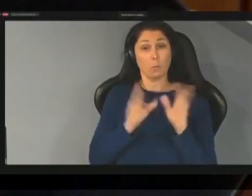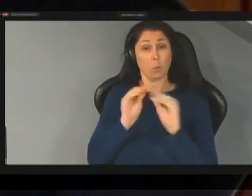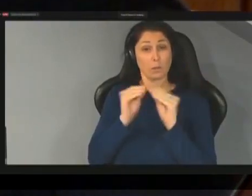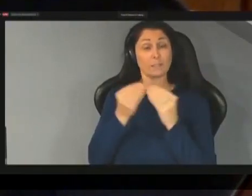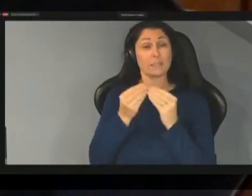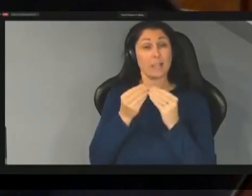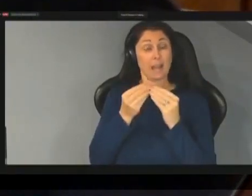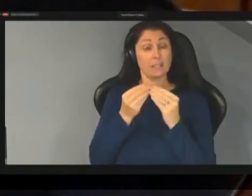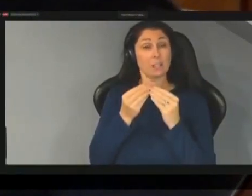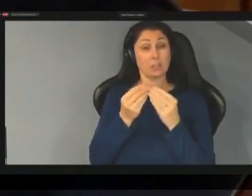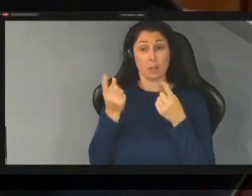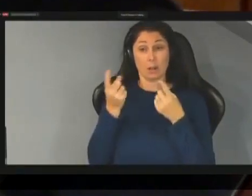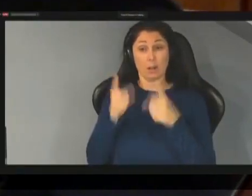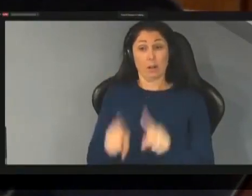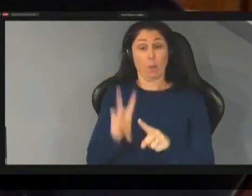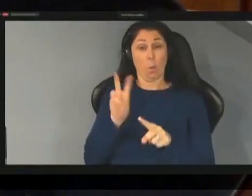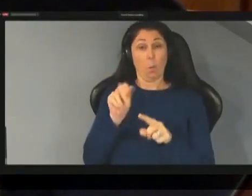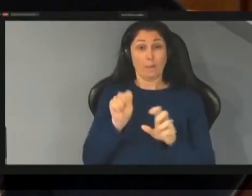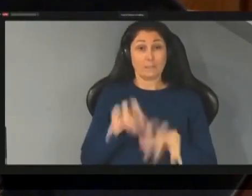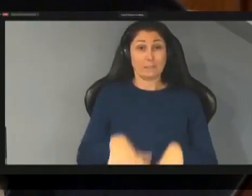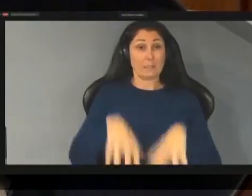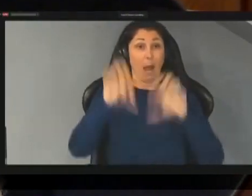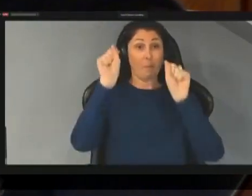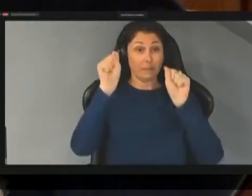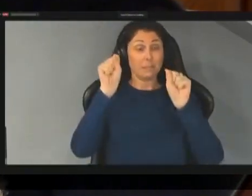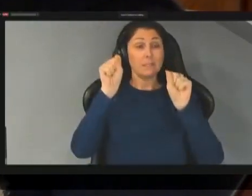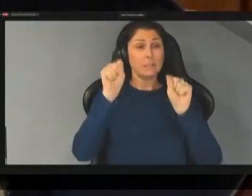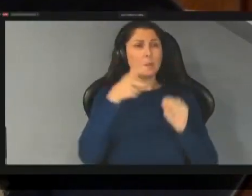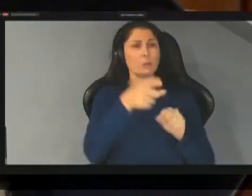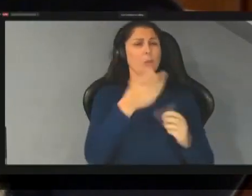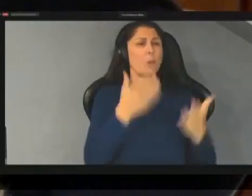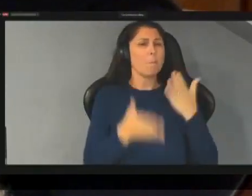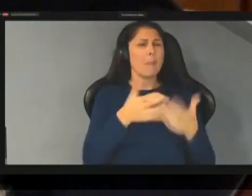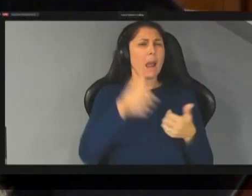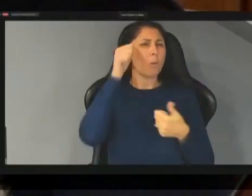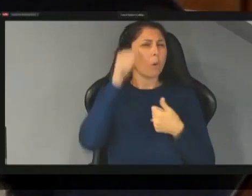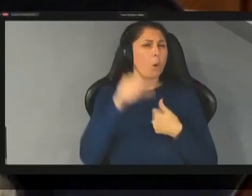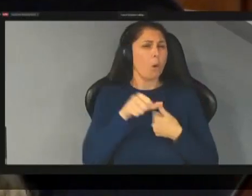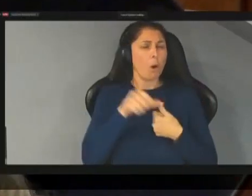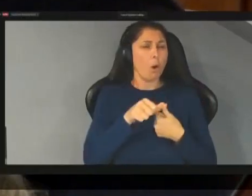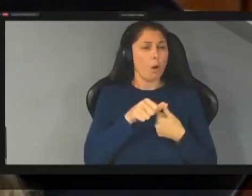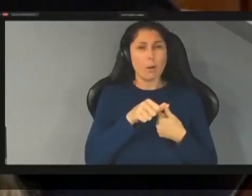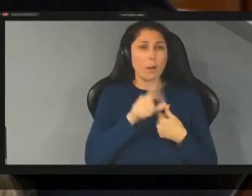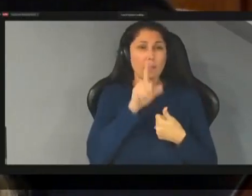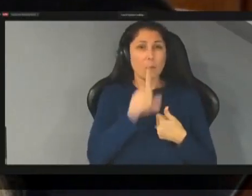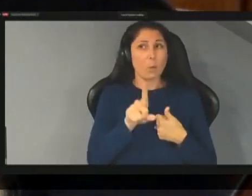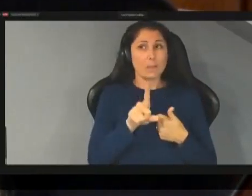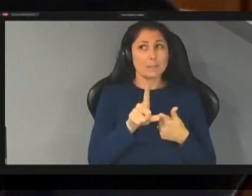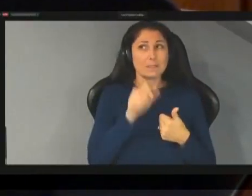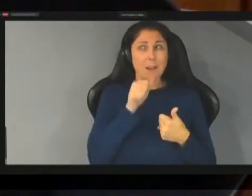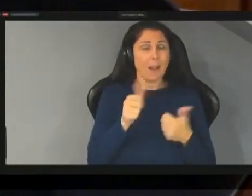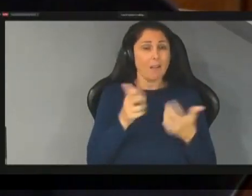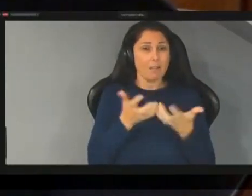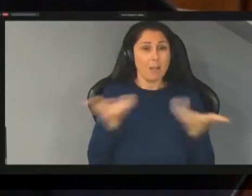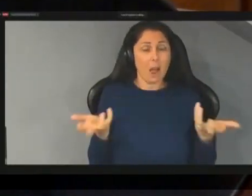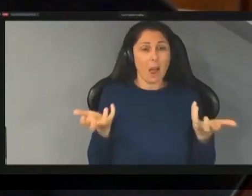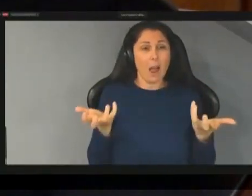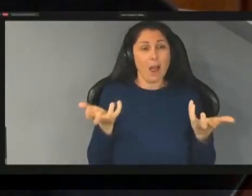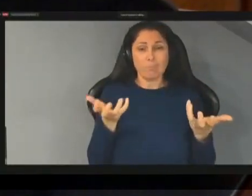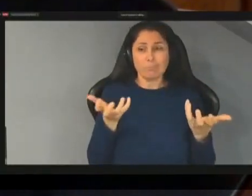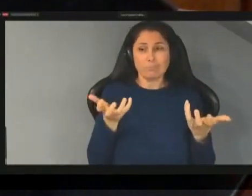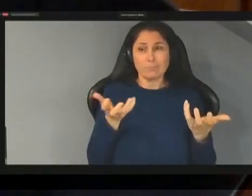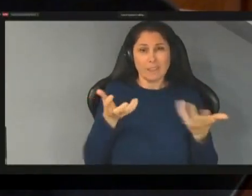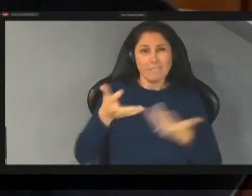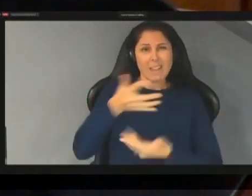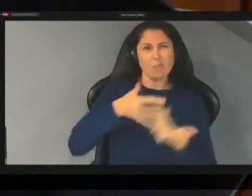ordinance was adopted, you may recall that there was not a lot of interaction or